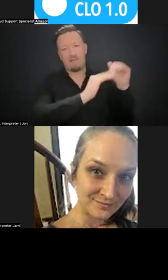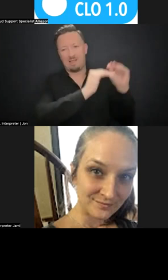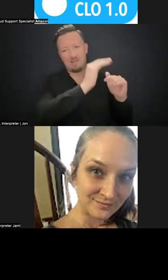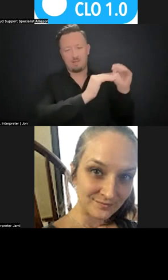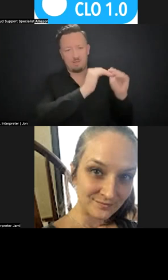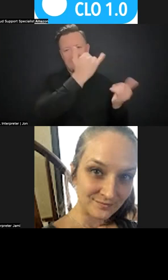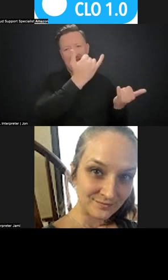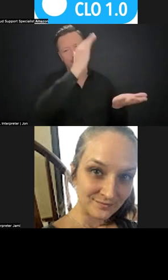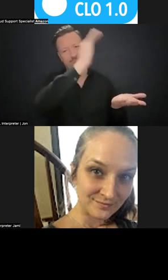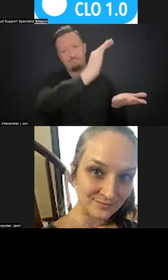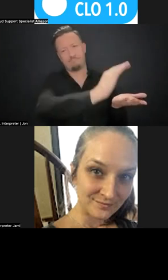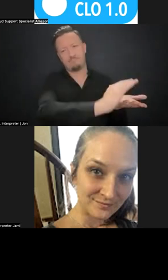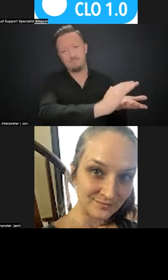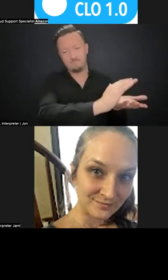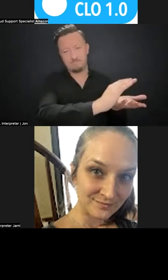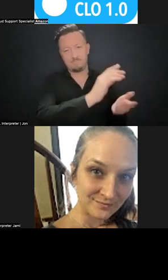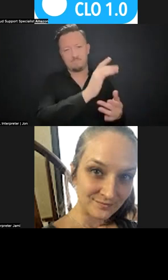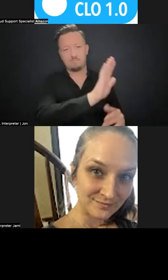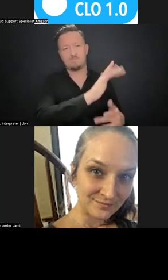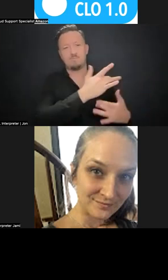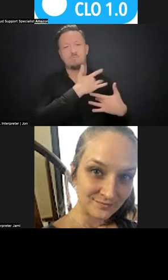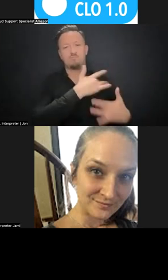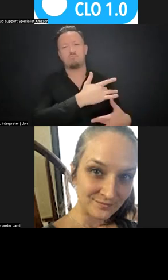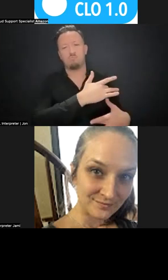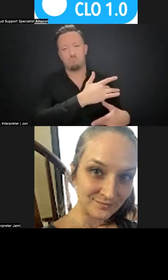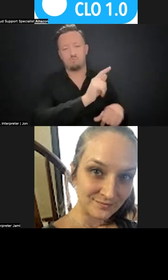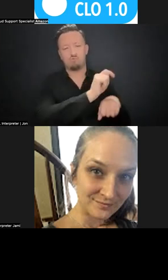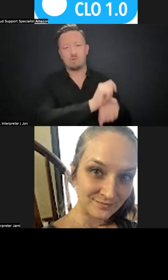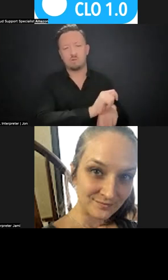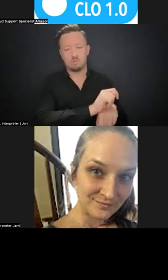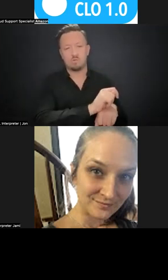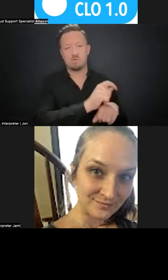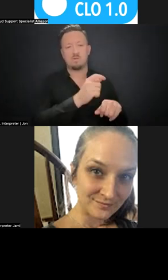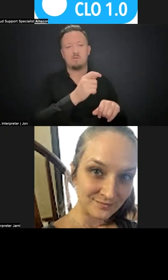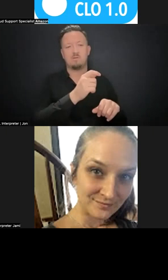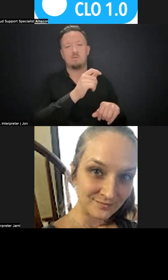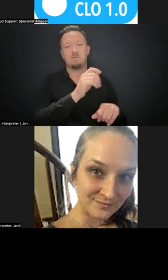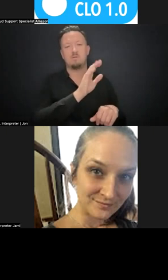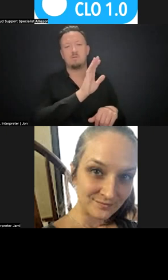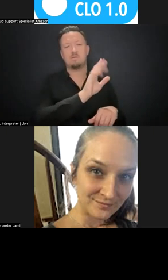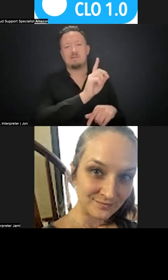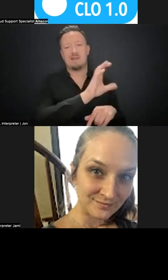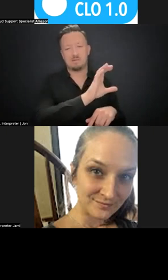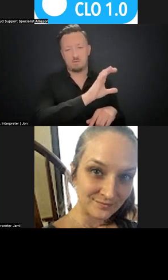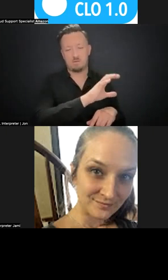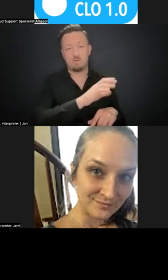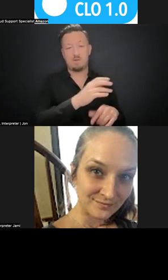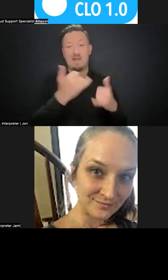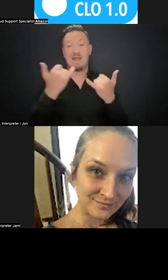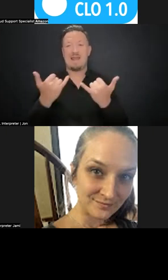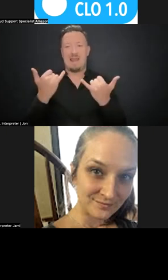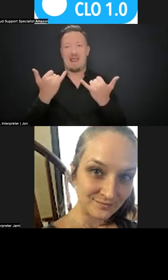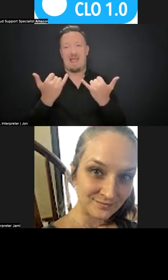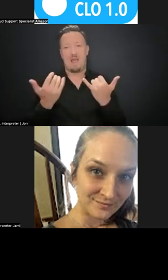minimize need for moving things in the traditional data center, and more trend